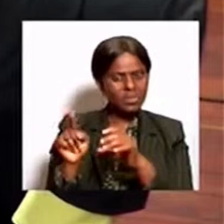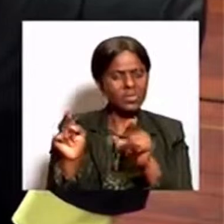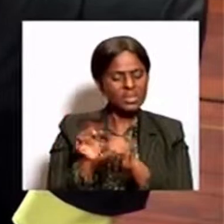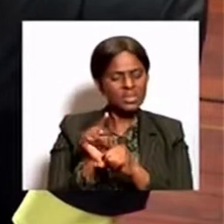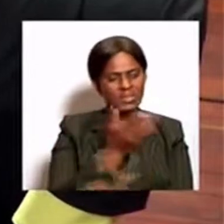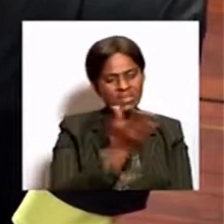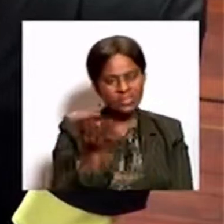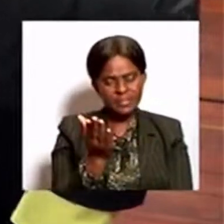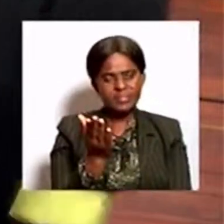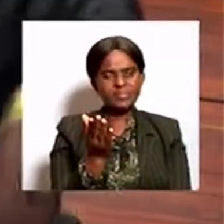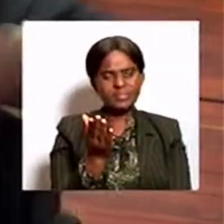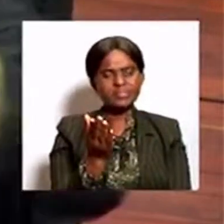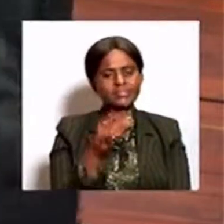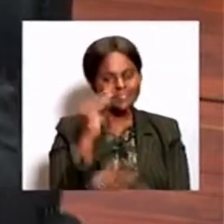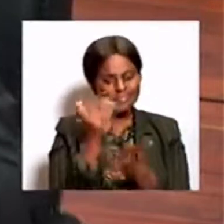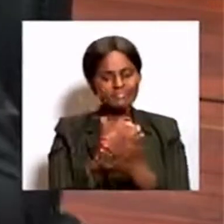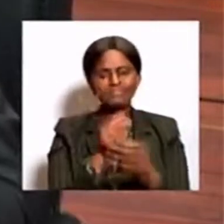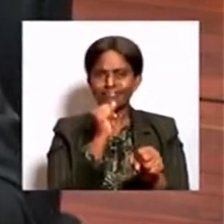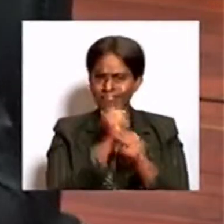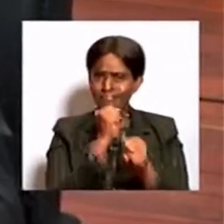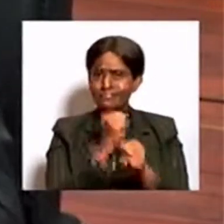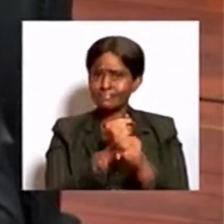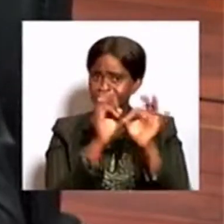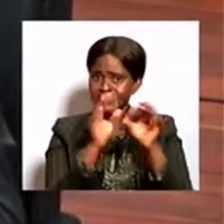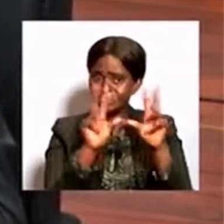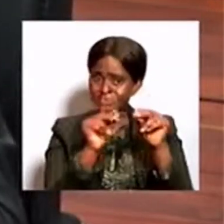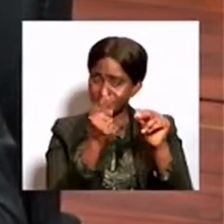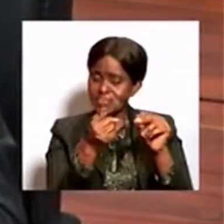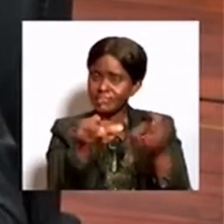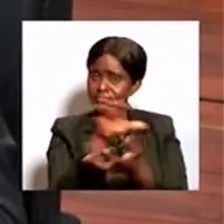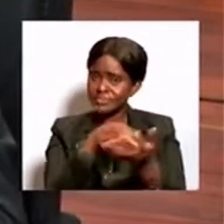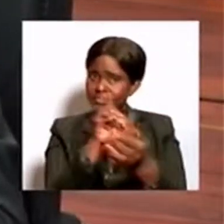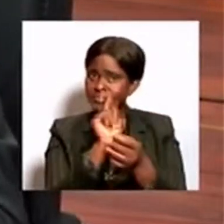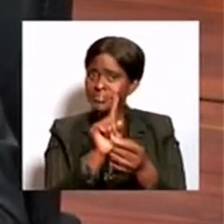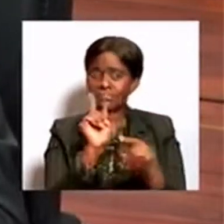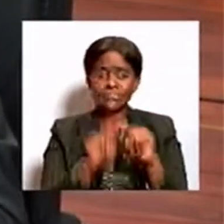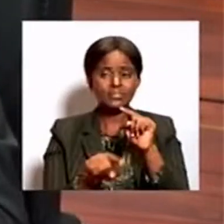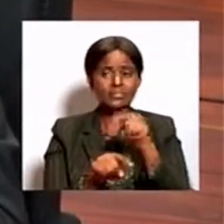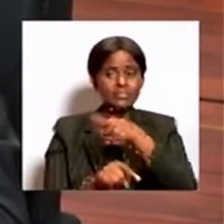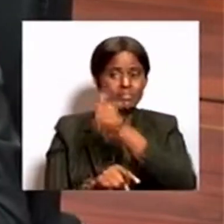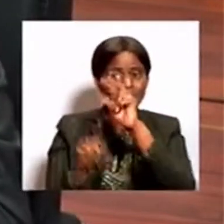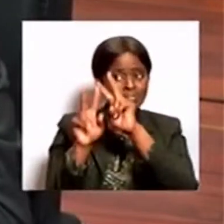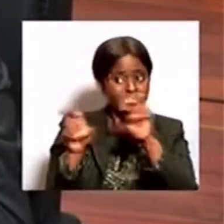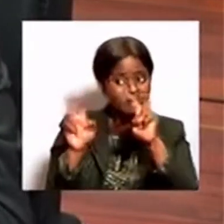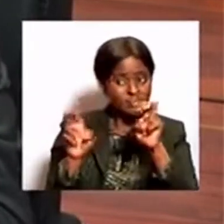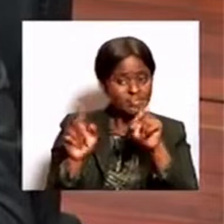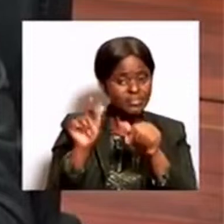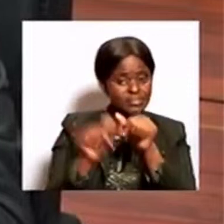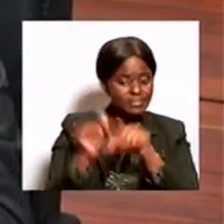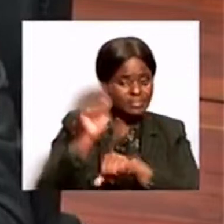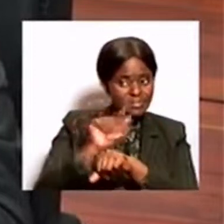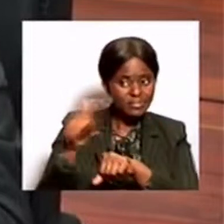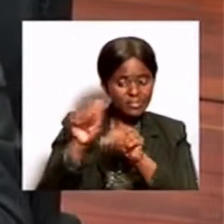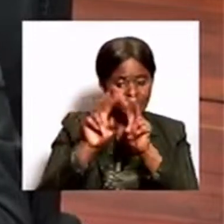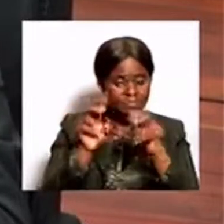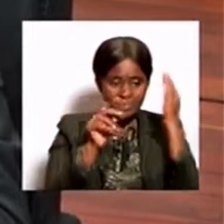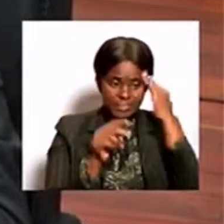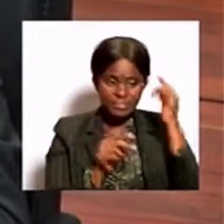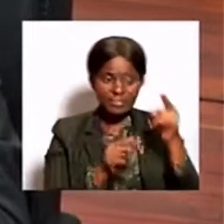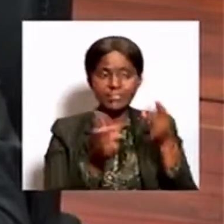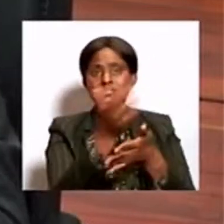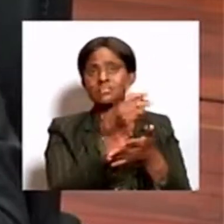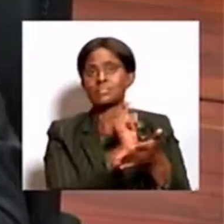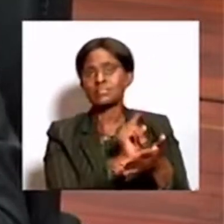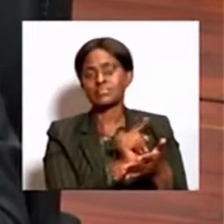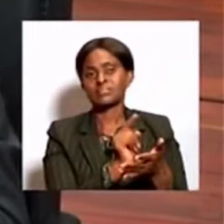these systems are tight. No one can do anything. Do you check on daily basis to know which revenue